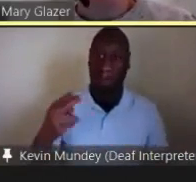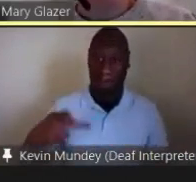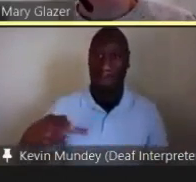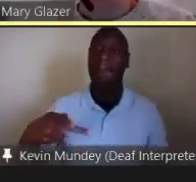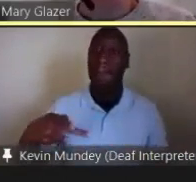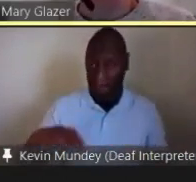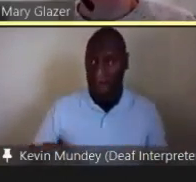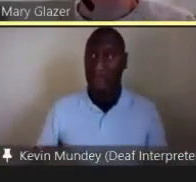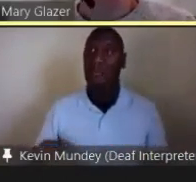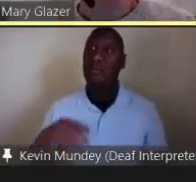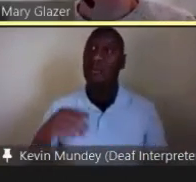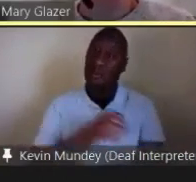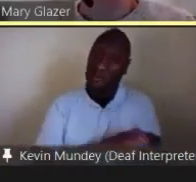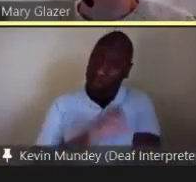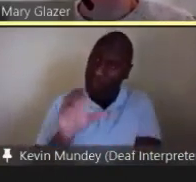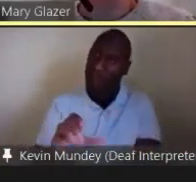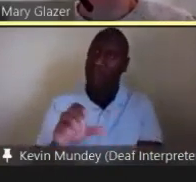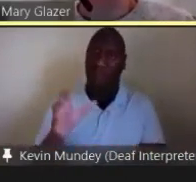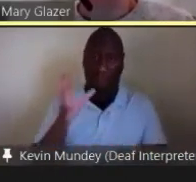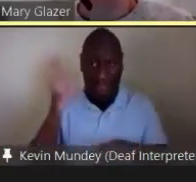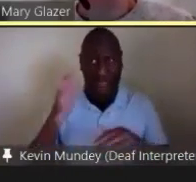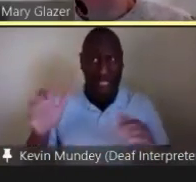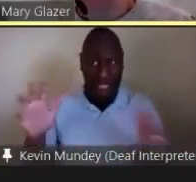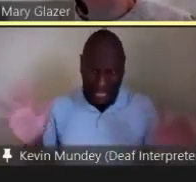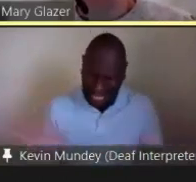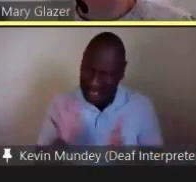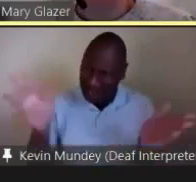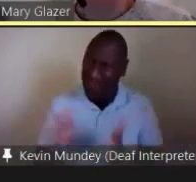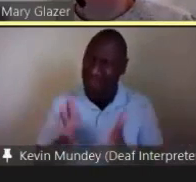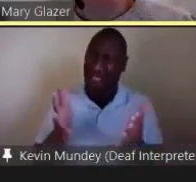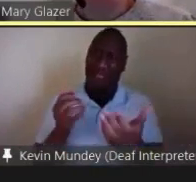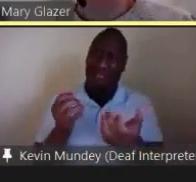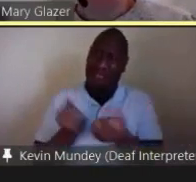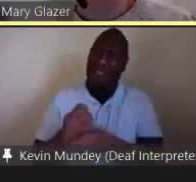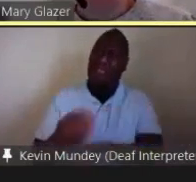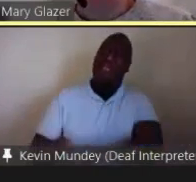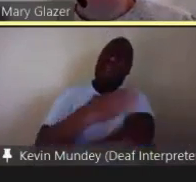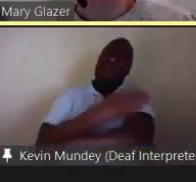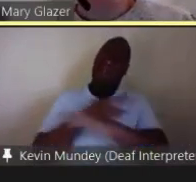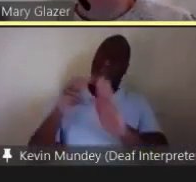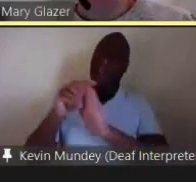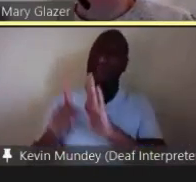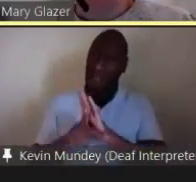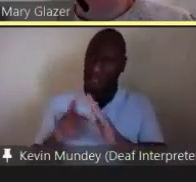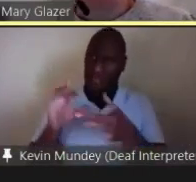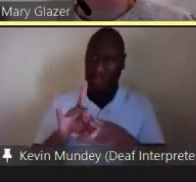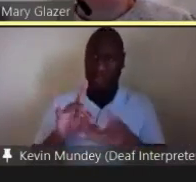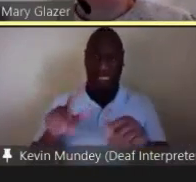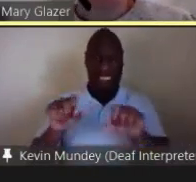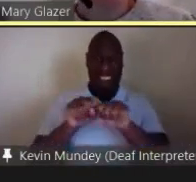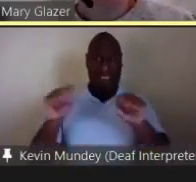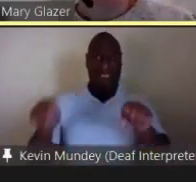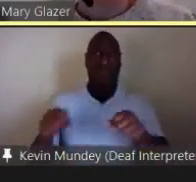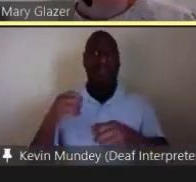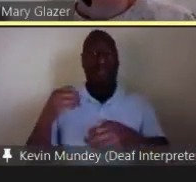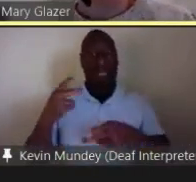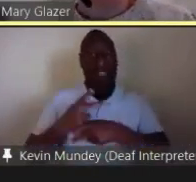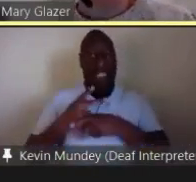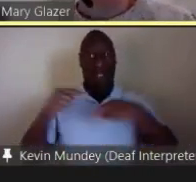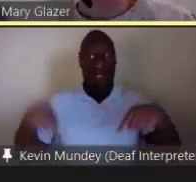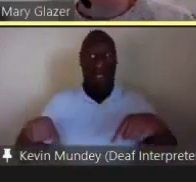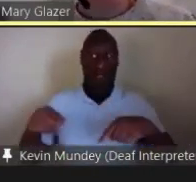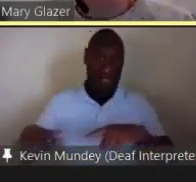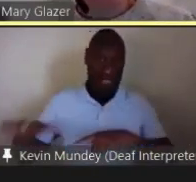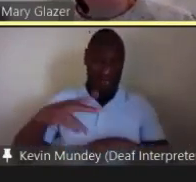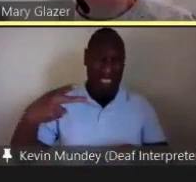parents to advocate for improved policies and procedures related to systems of care in Philadelphia. We